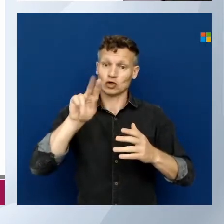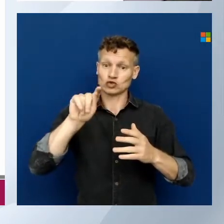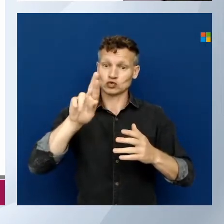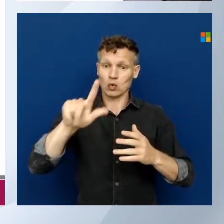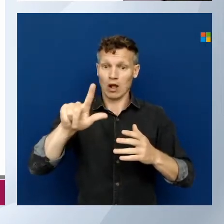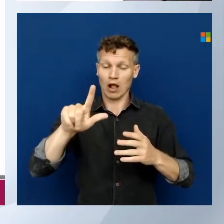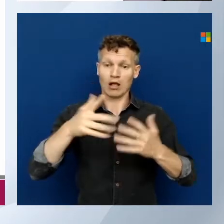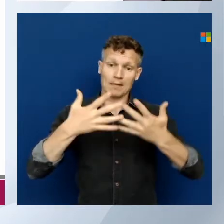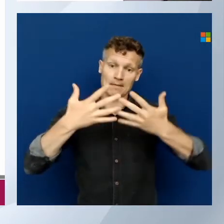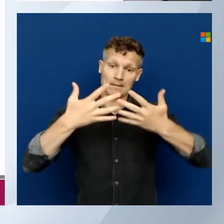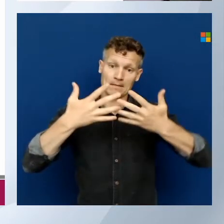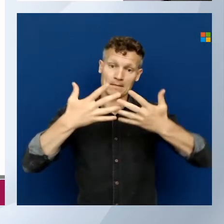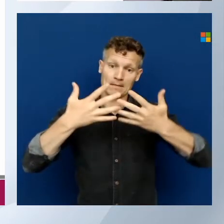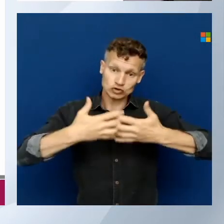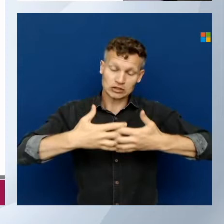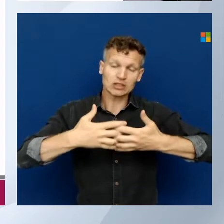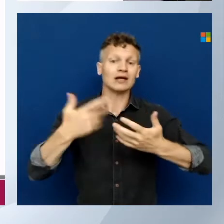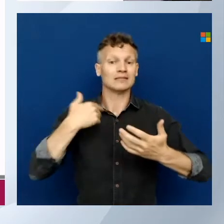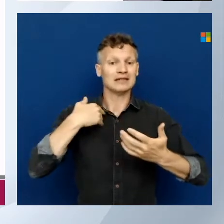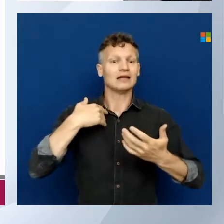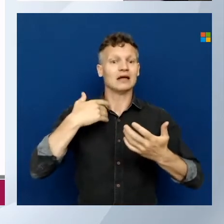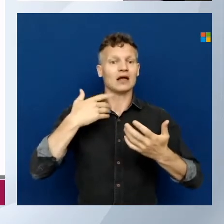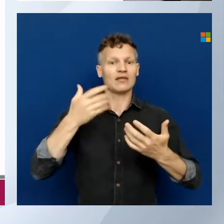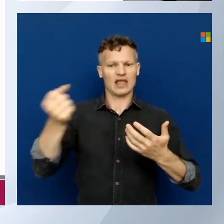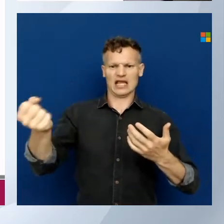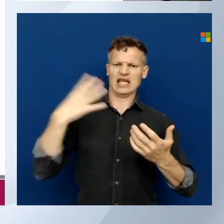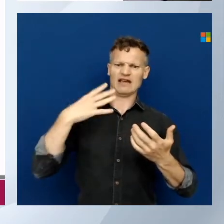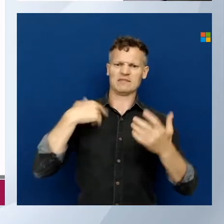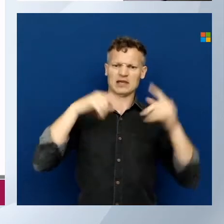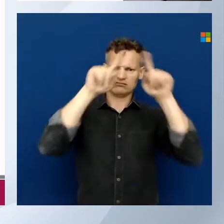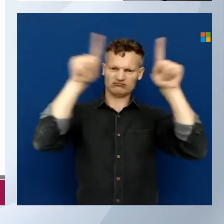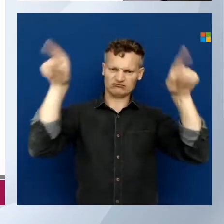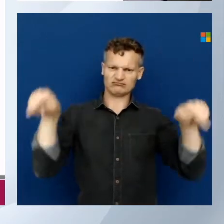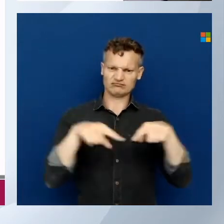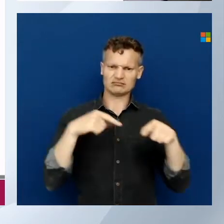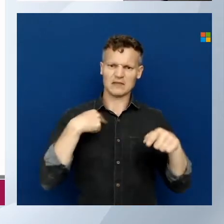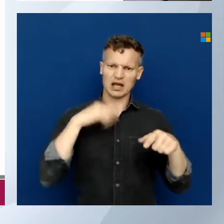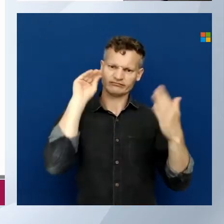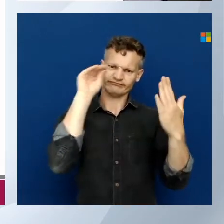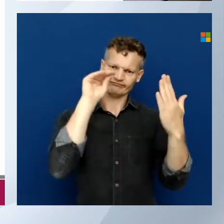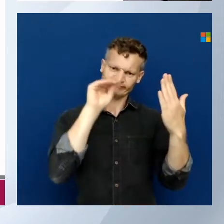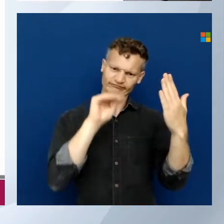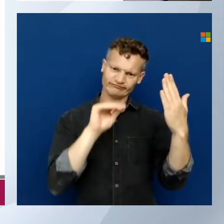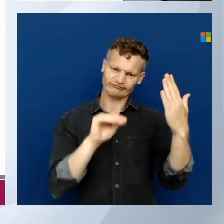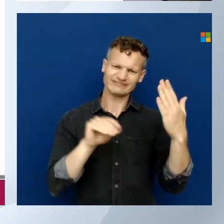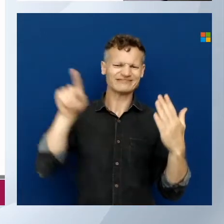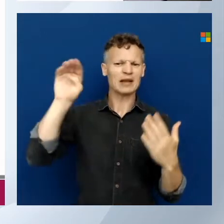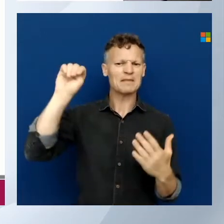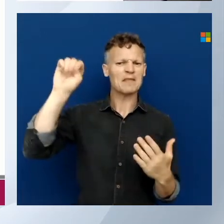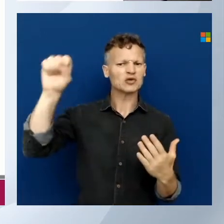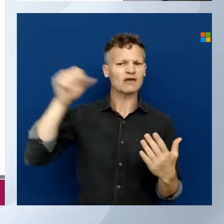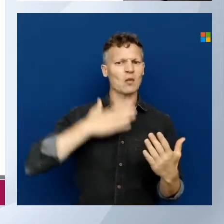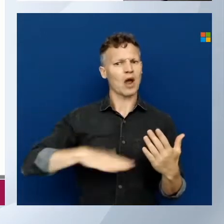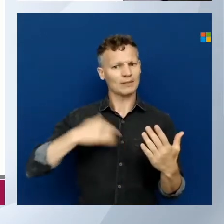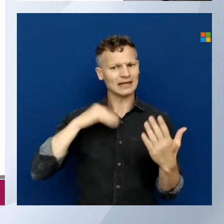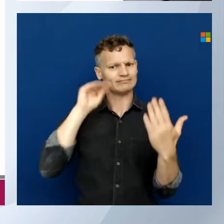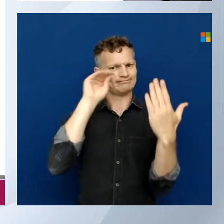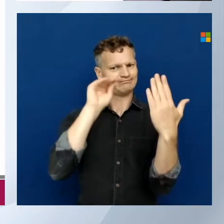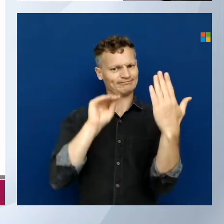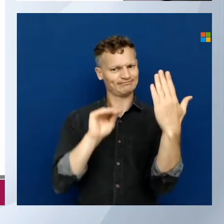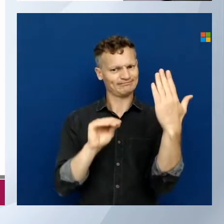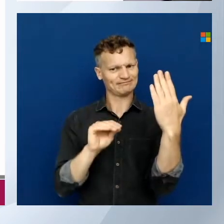to provide. For this demo purposes, I decided to make it a bit more challenging for